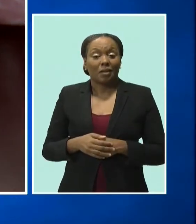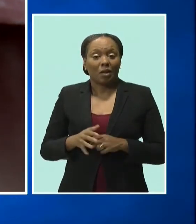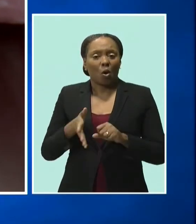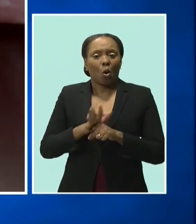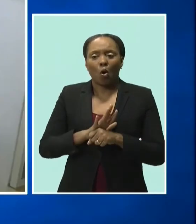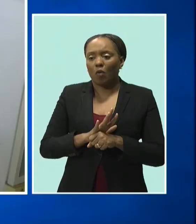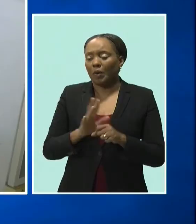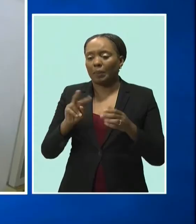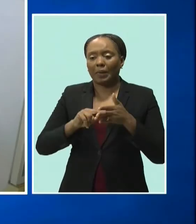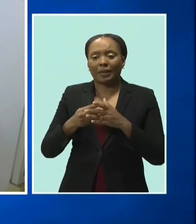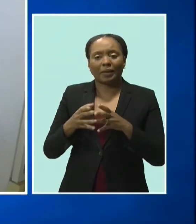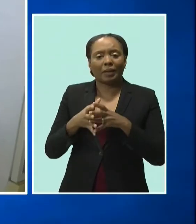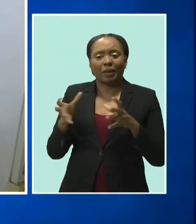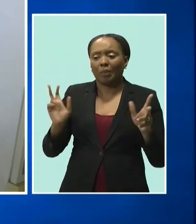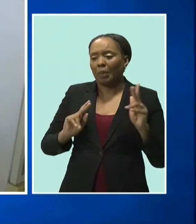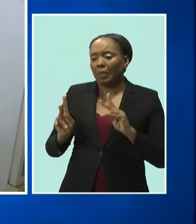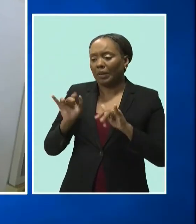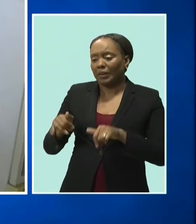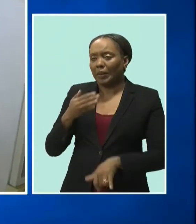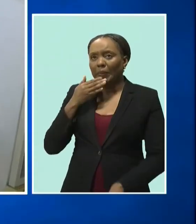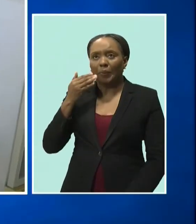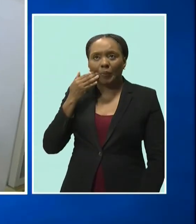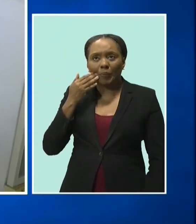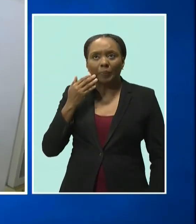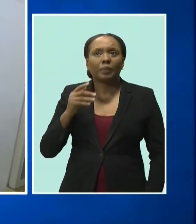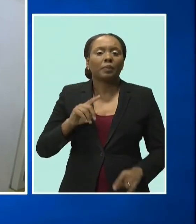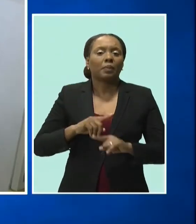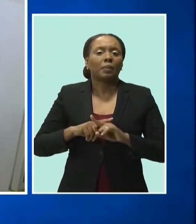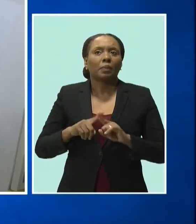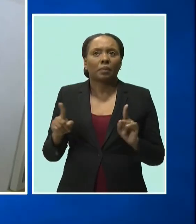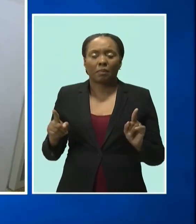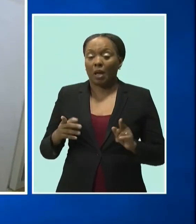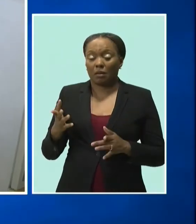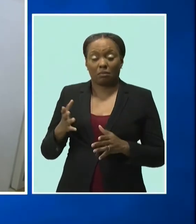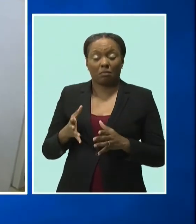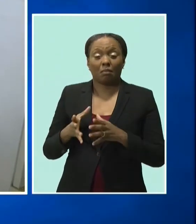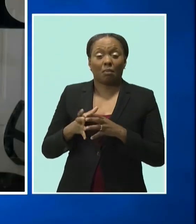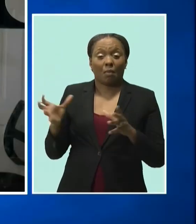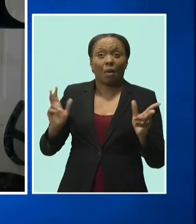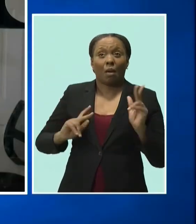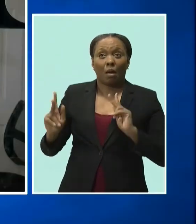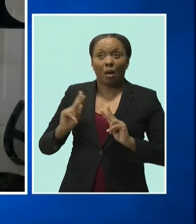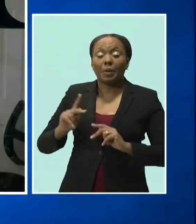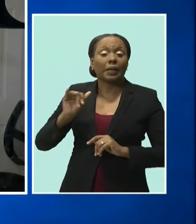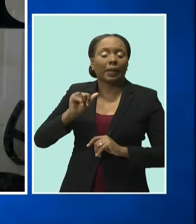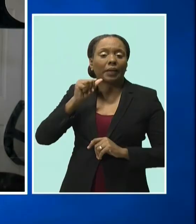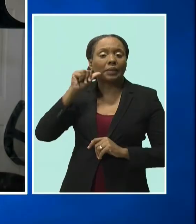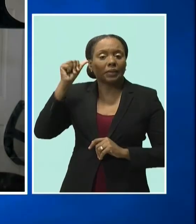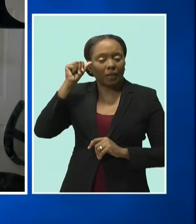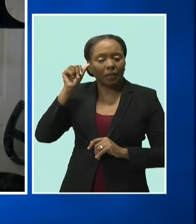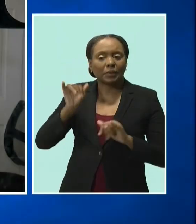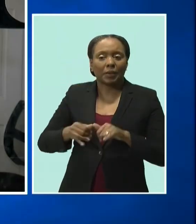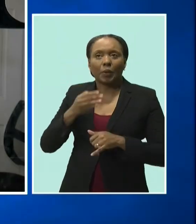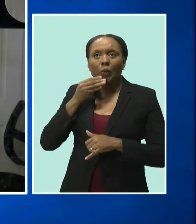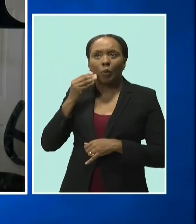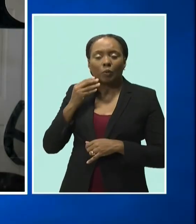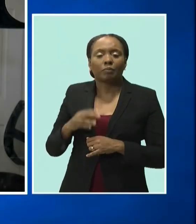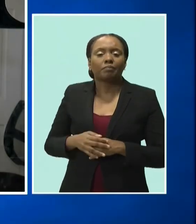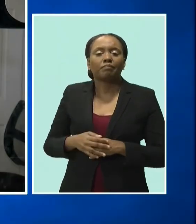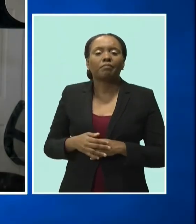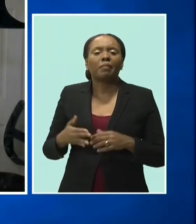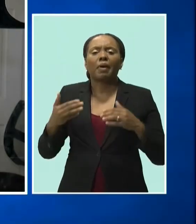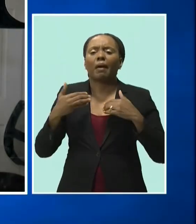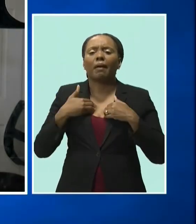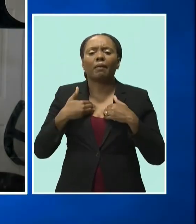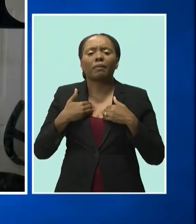adult flavors are designed to address the longer hours now spent indoors. The adult side of it, there is Caribbean Breeze, which is